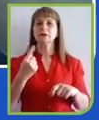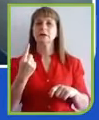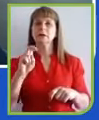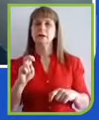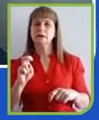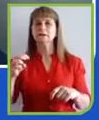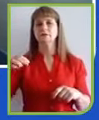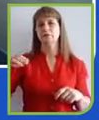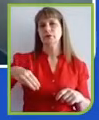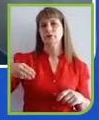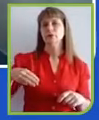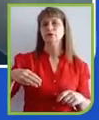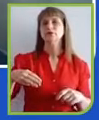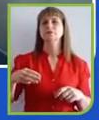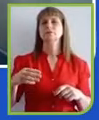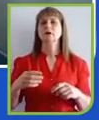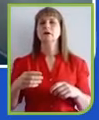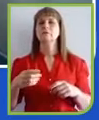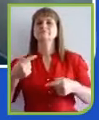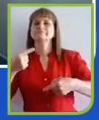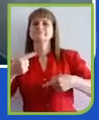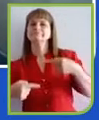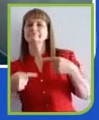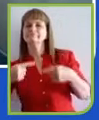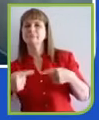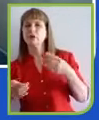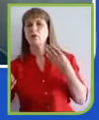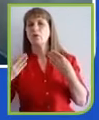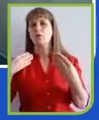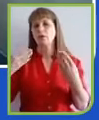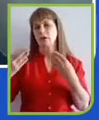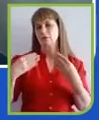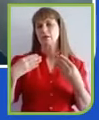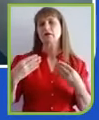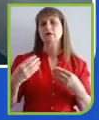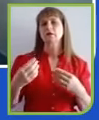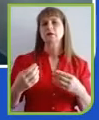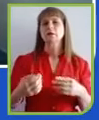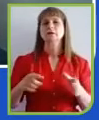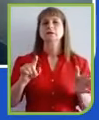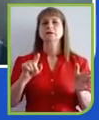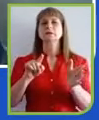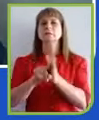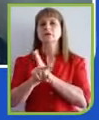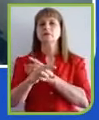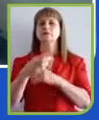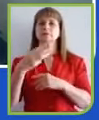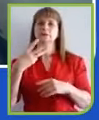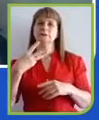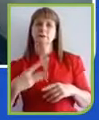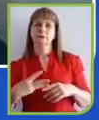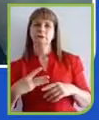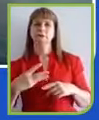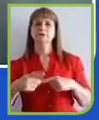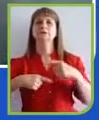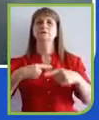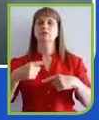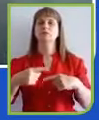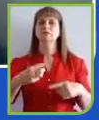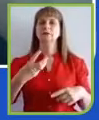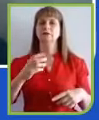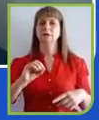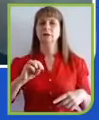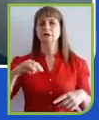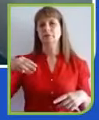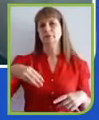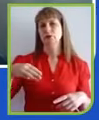their comments on three questions. And then, from this, we will have 30 minutes to be able to with the people